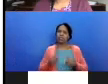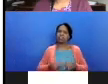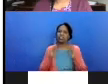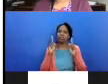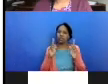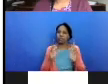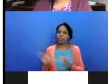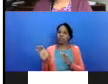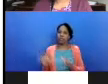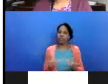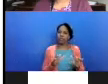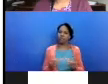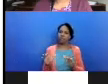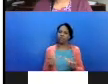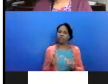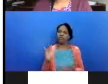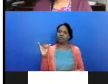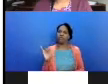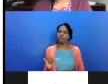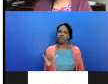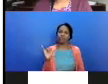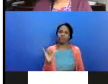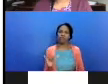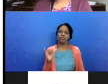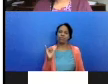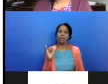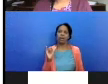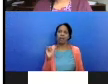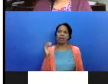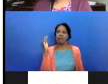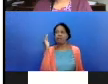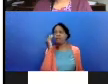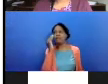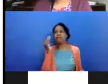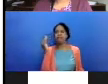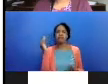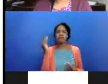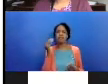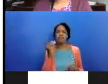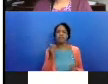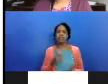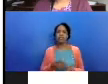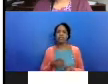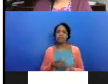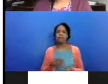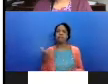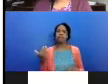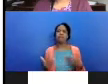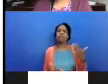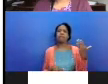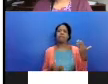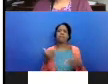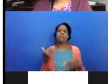And then, just over time, I think I just not just I started to, that broke away